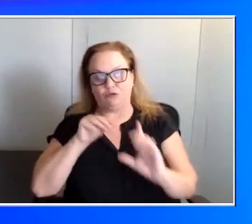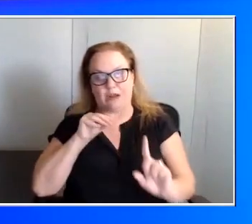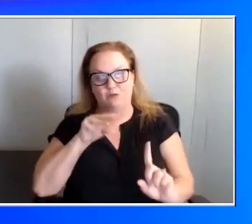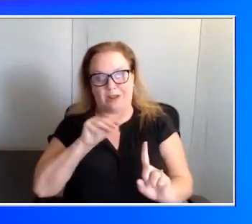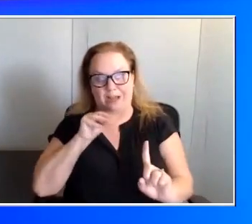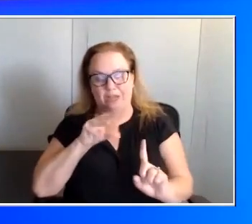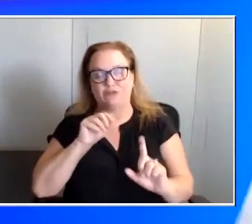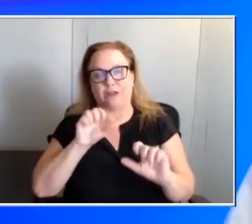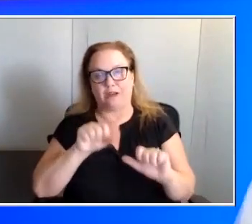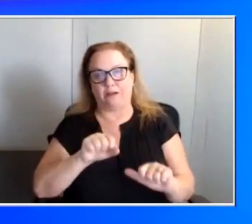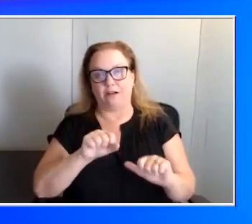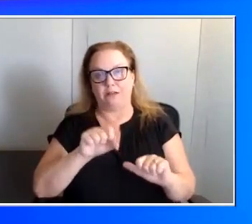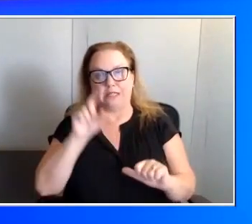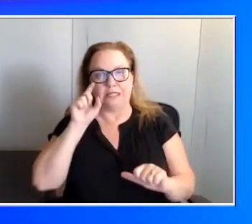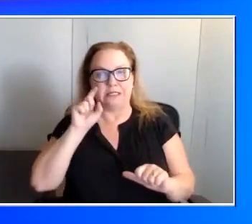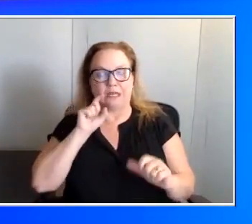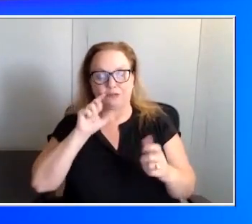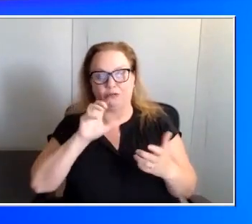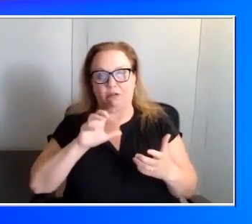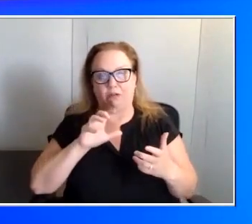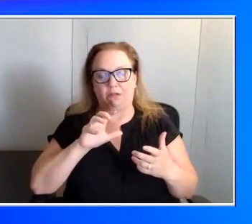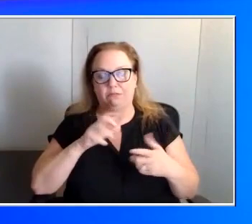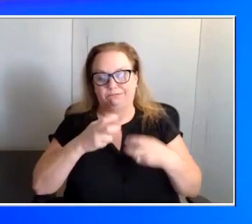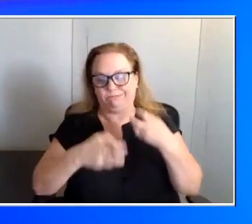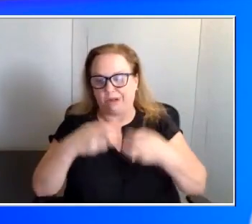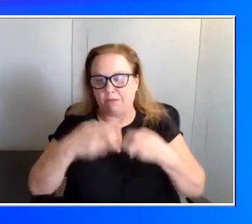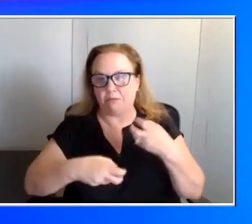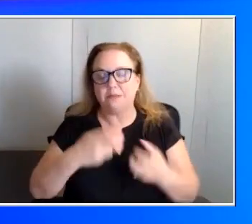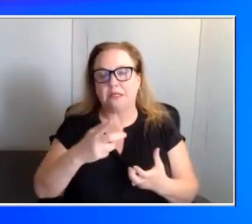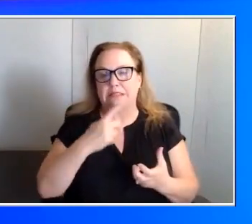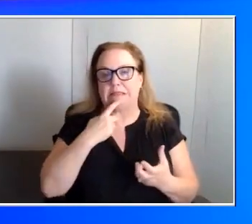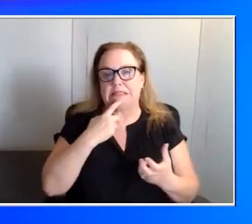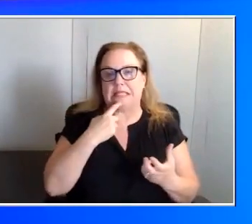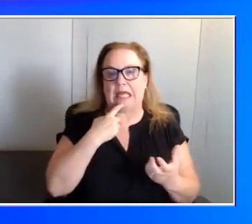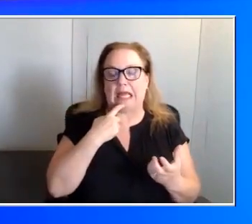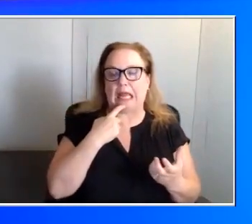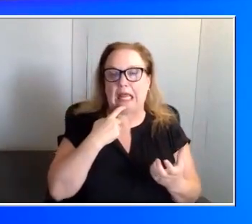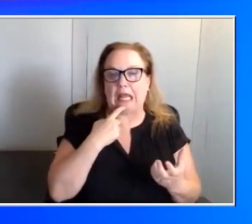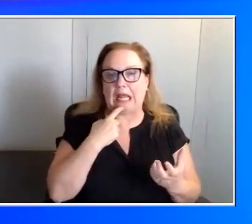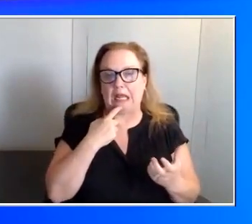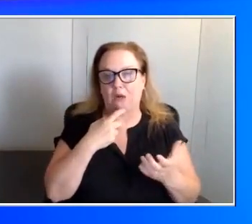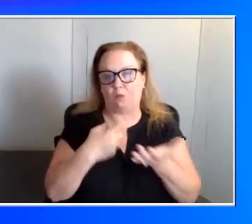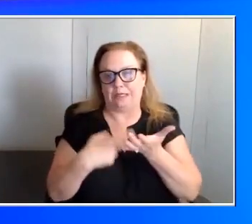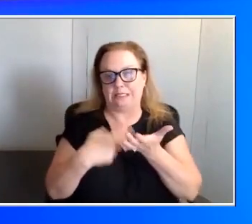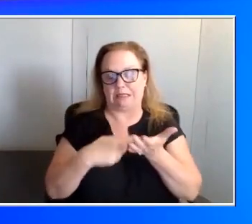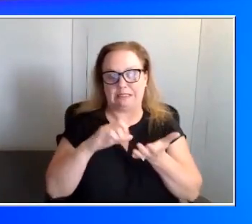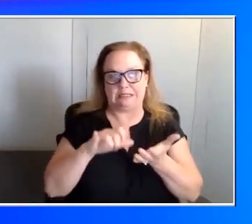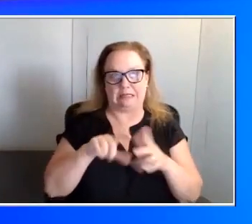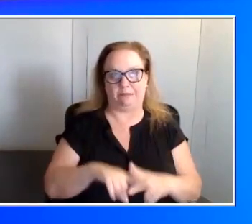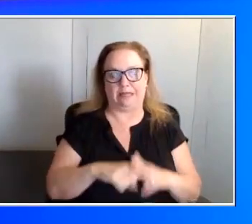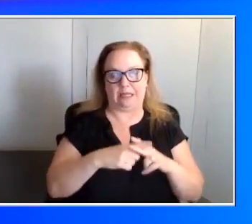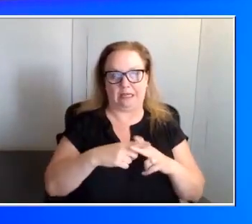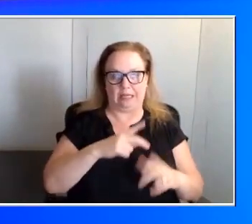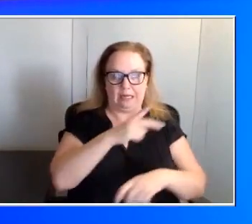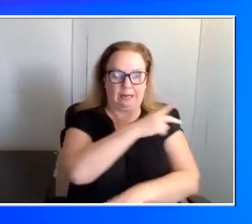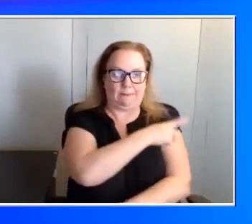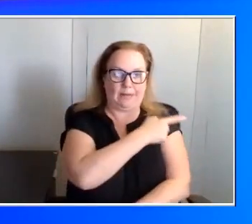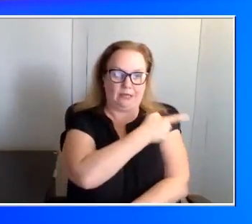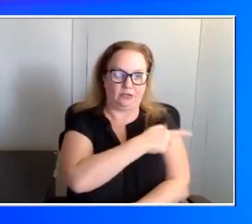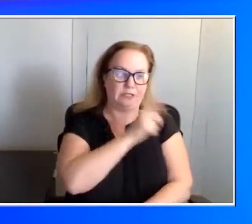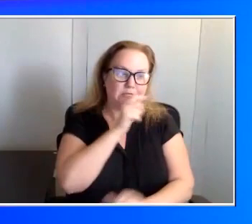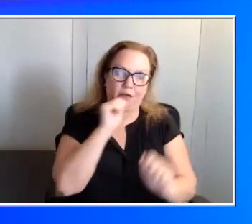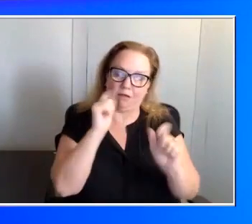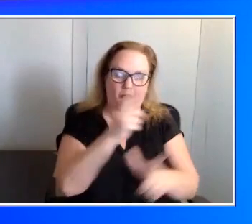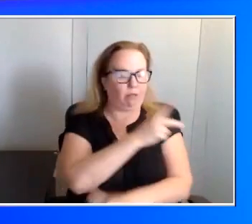cause sexual dysfunction. And as he said, we discuss that up front. Patients, now, not every